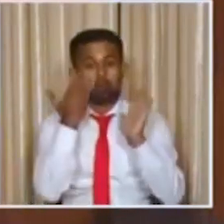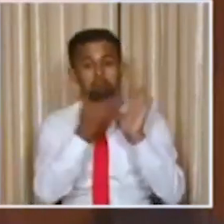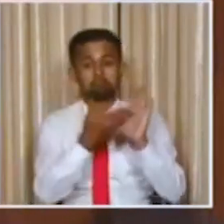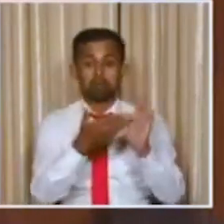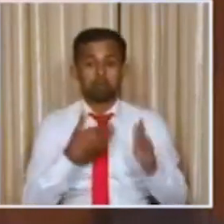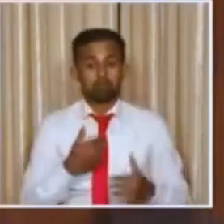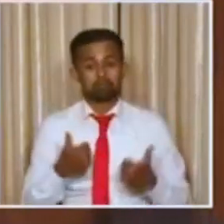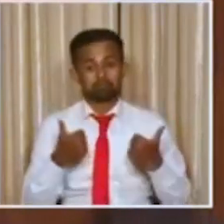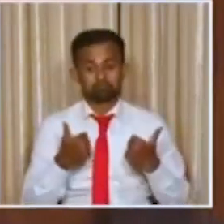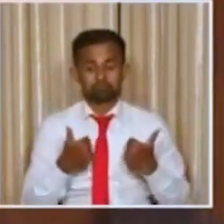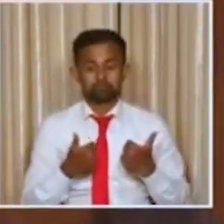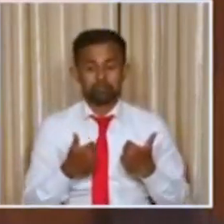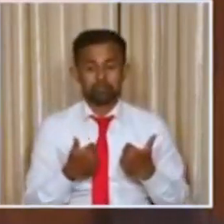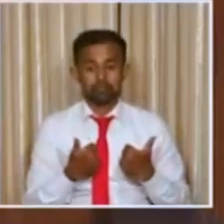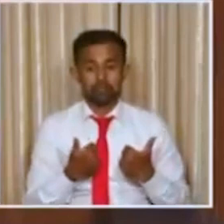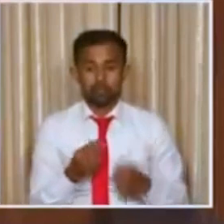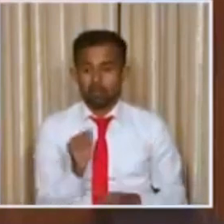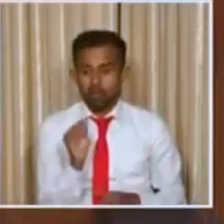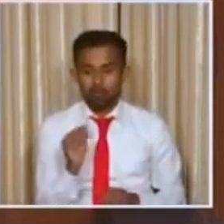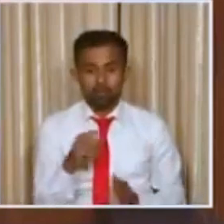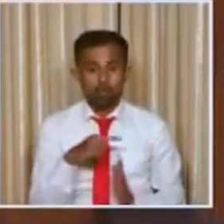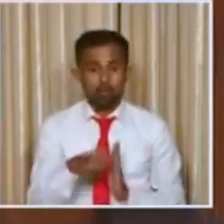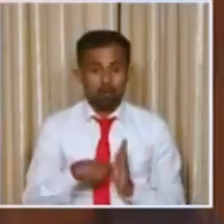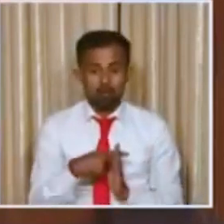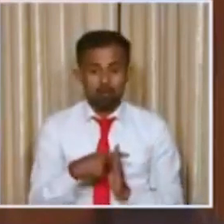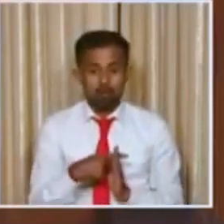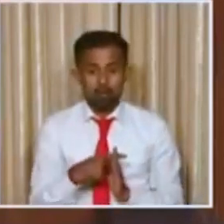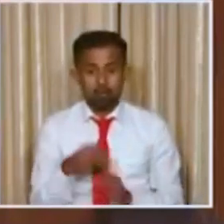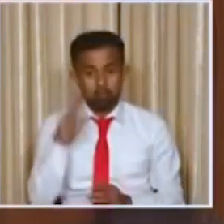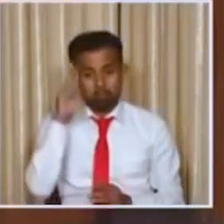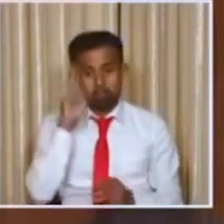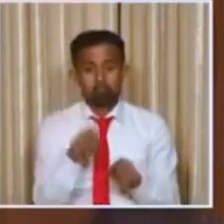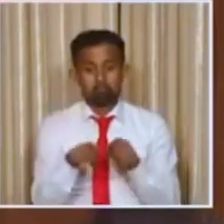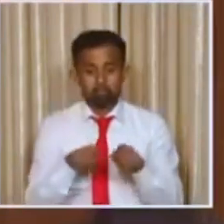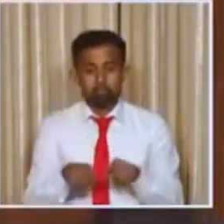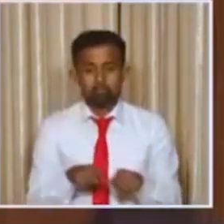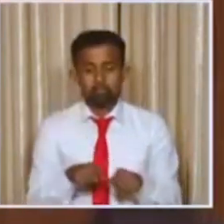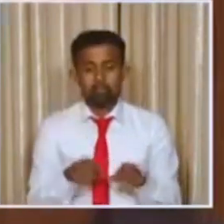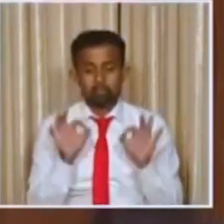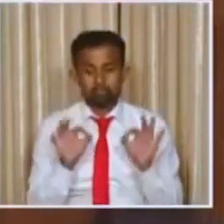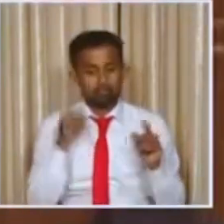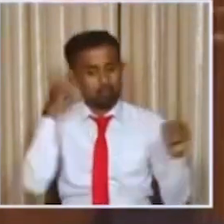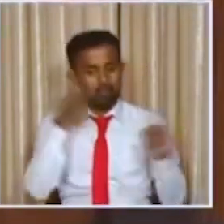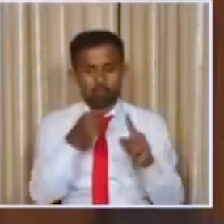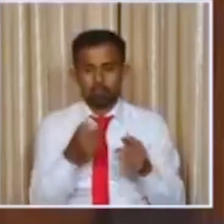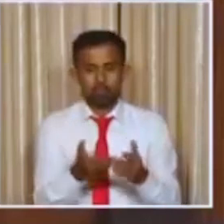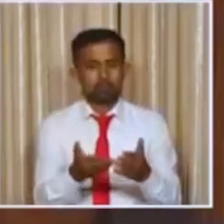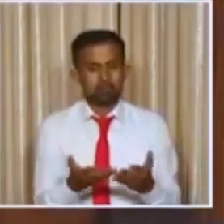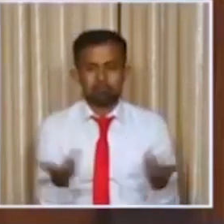But the country will not go to the promised potential. We will not reach that promised potential unless we fix these